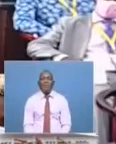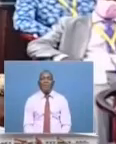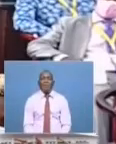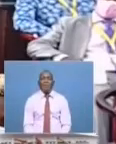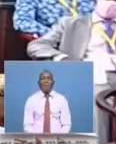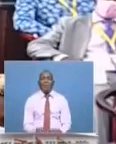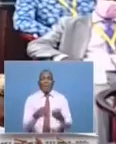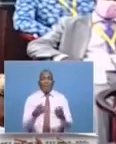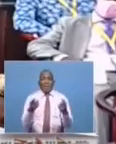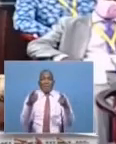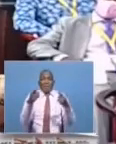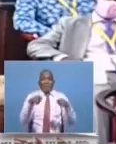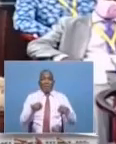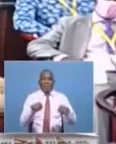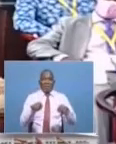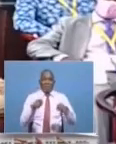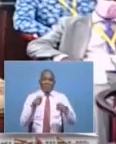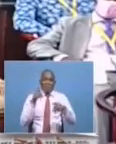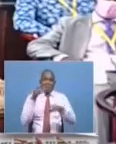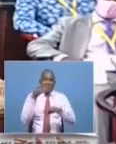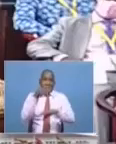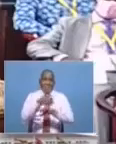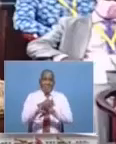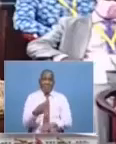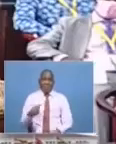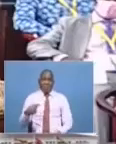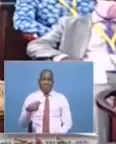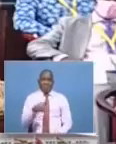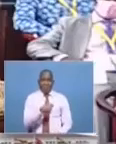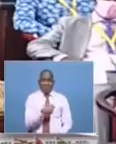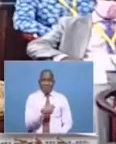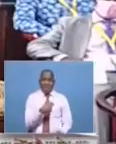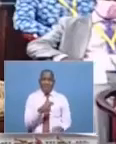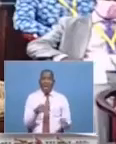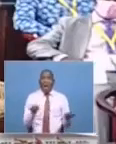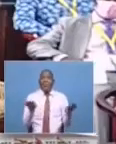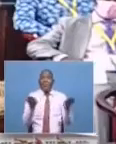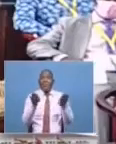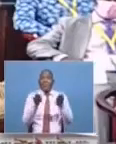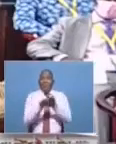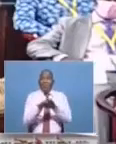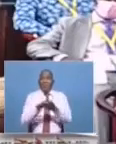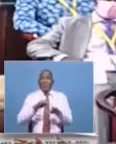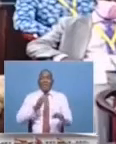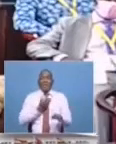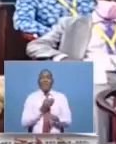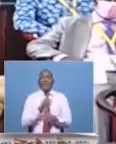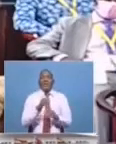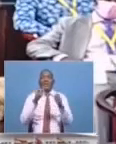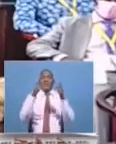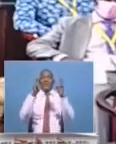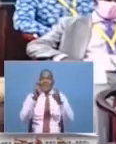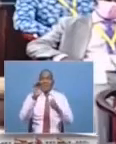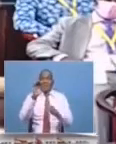when, after we closed our case,